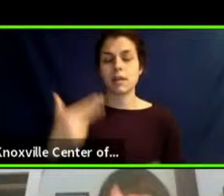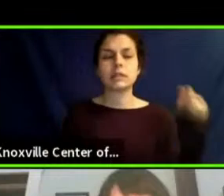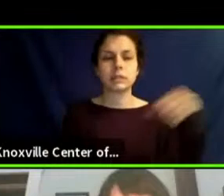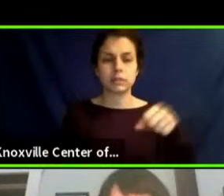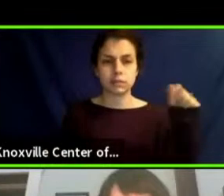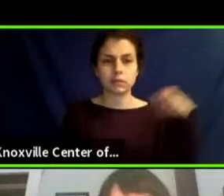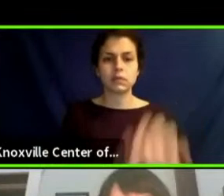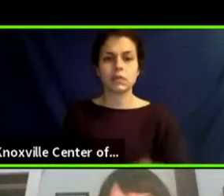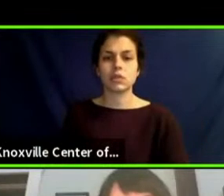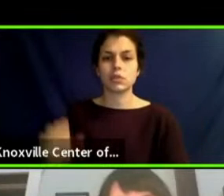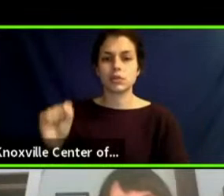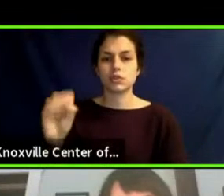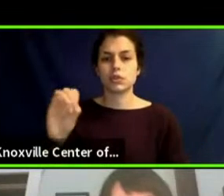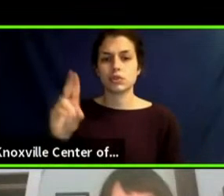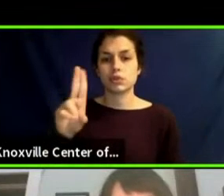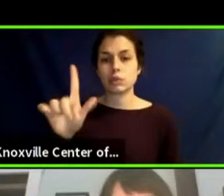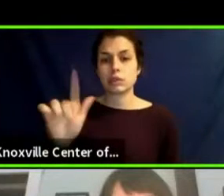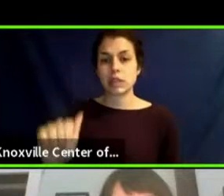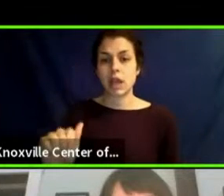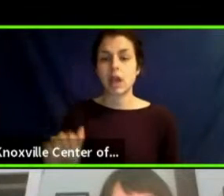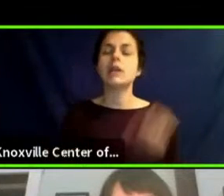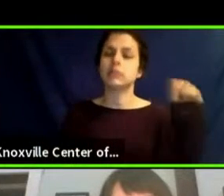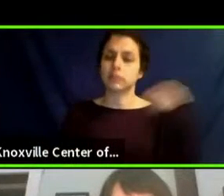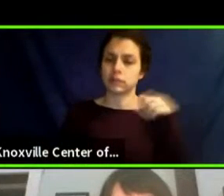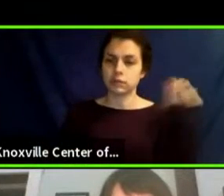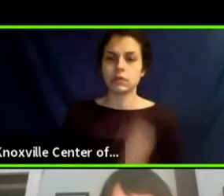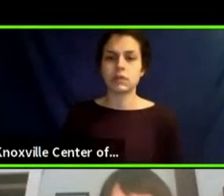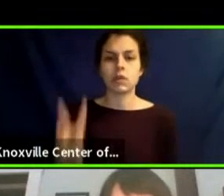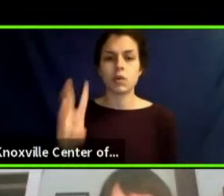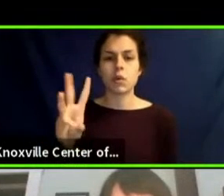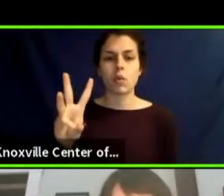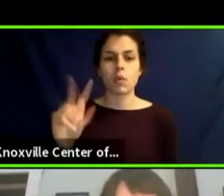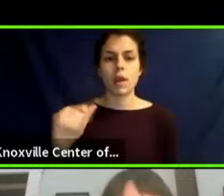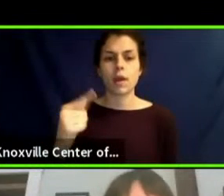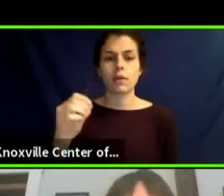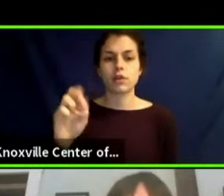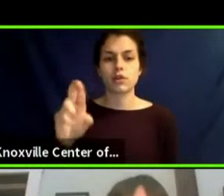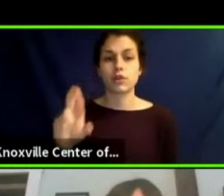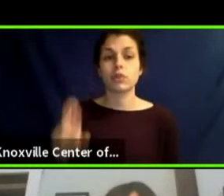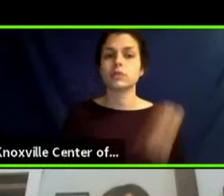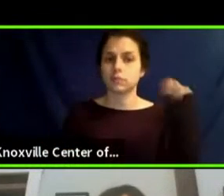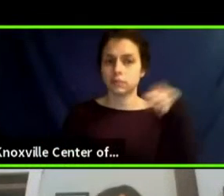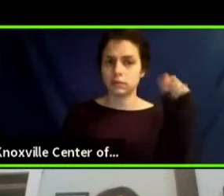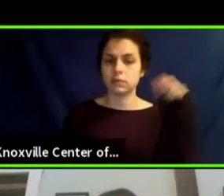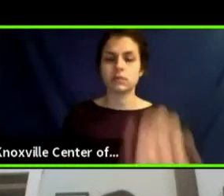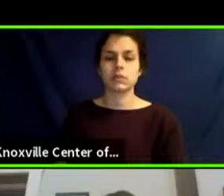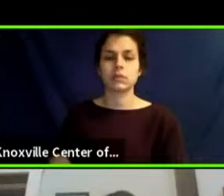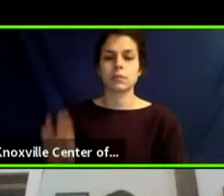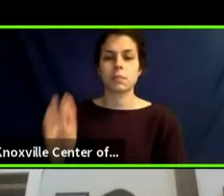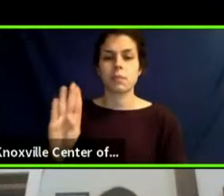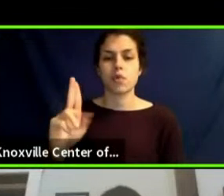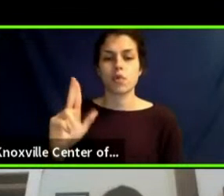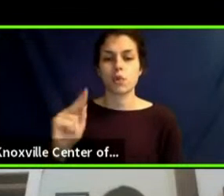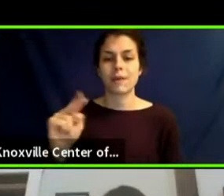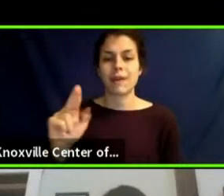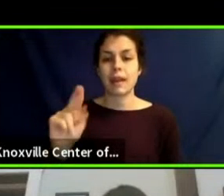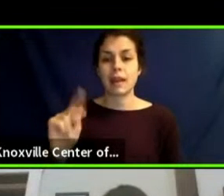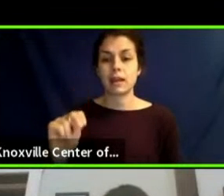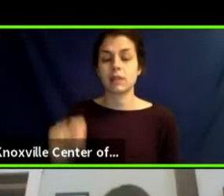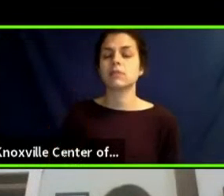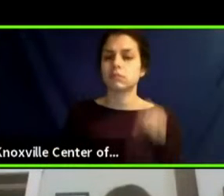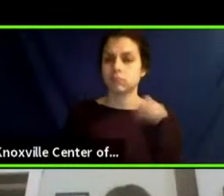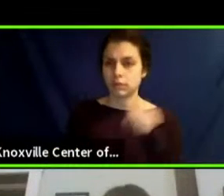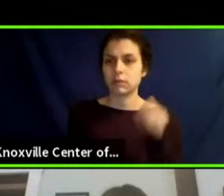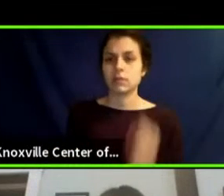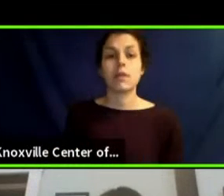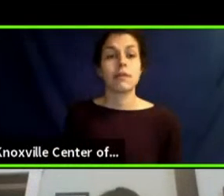Dr. Souza, Yes. Ms. Wagner, Yes. Dr. Buchanan. Yes.